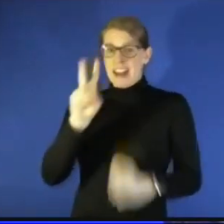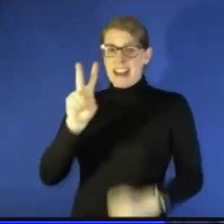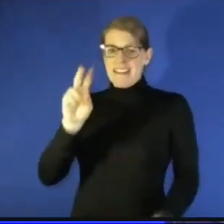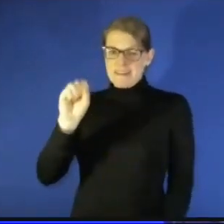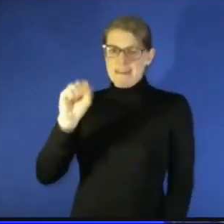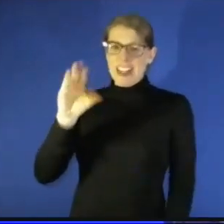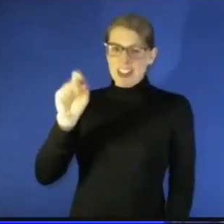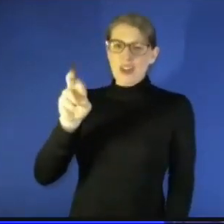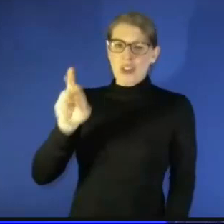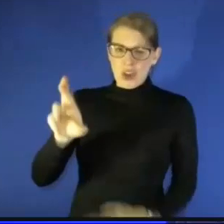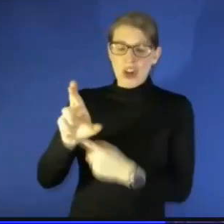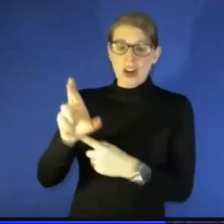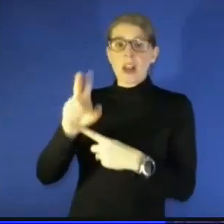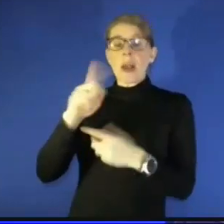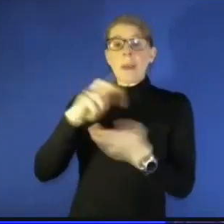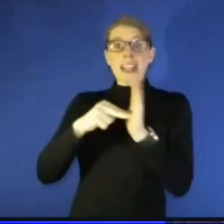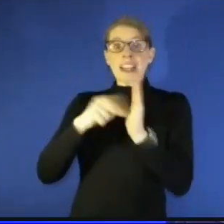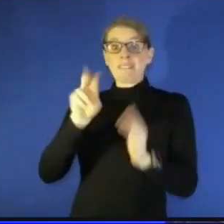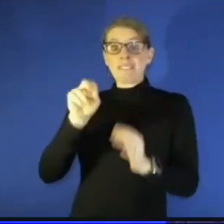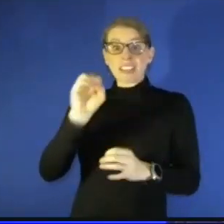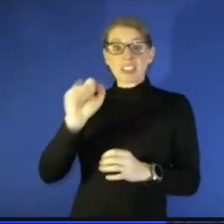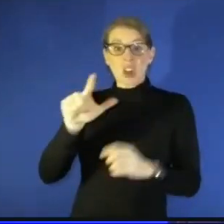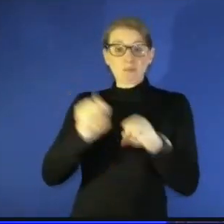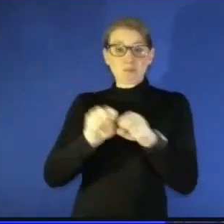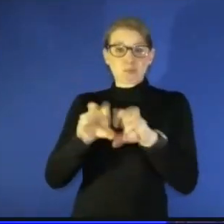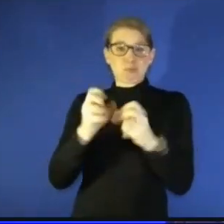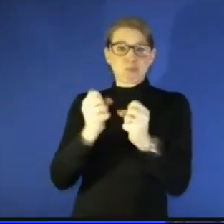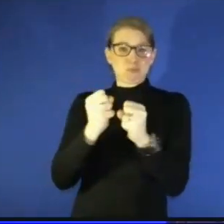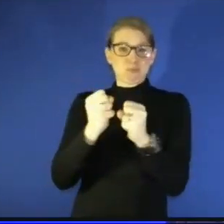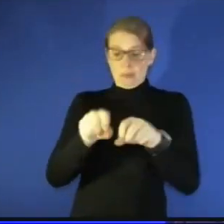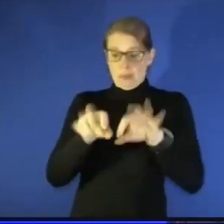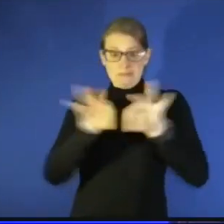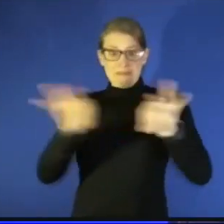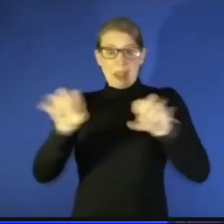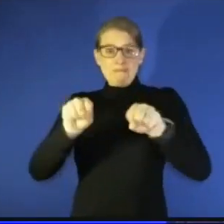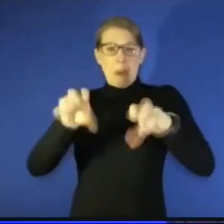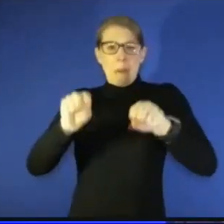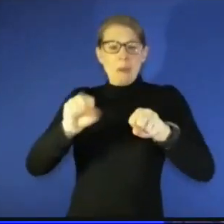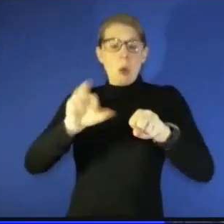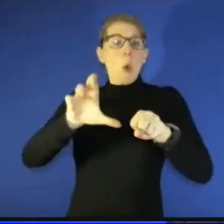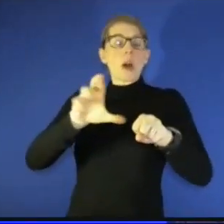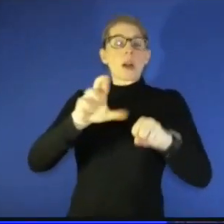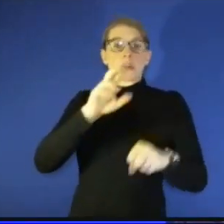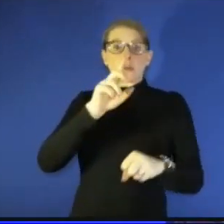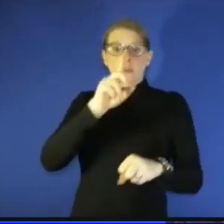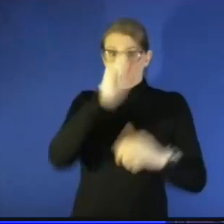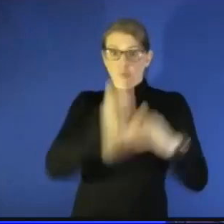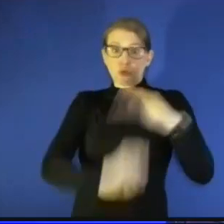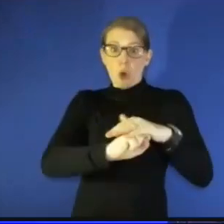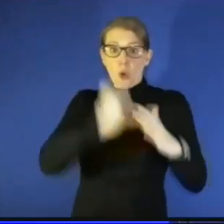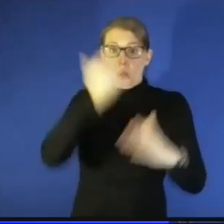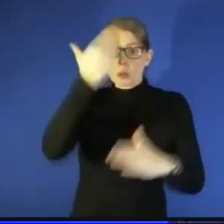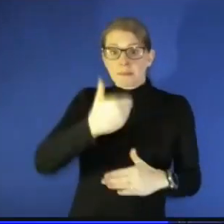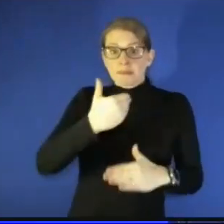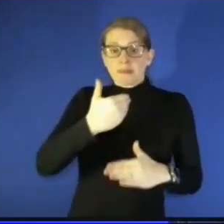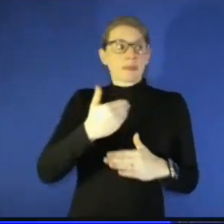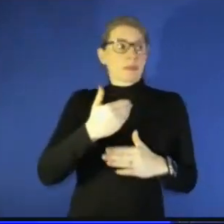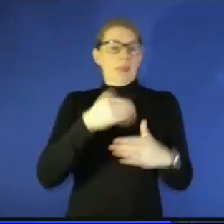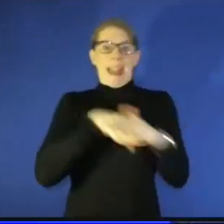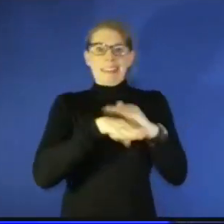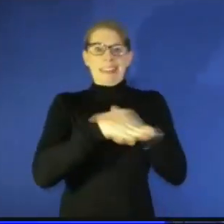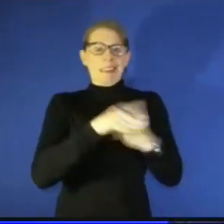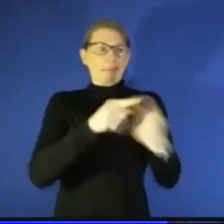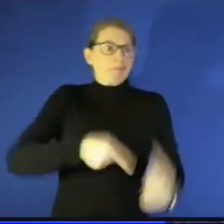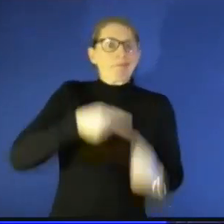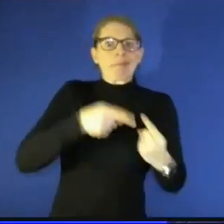aneurysm ruptures or strokes, it is hard for them to get the same access that they had before. And so we're meeting the patients when